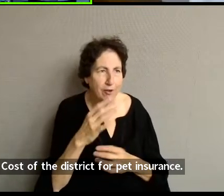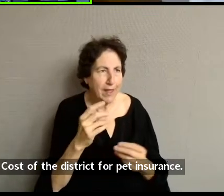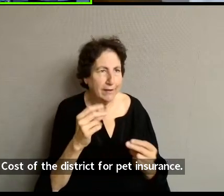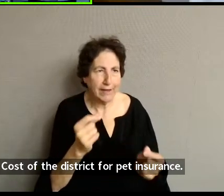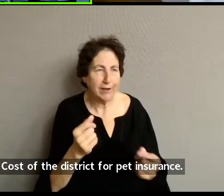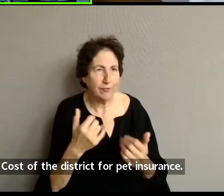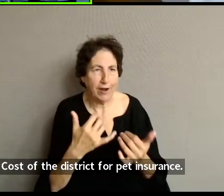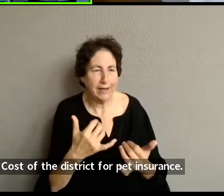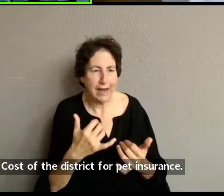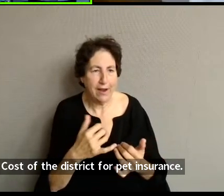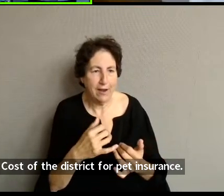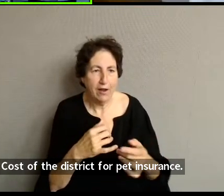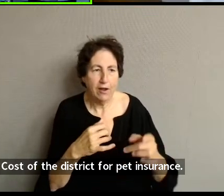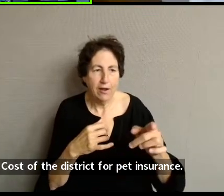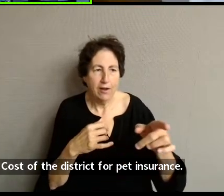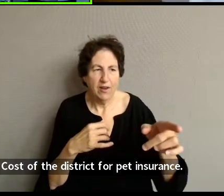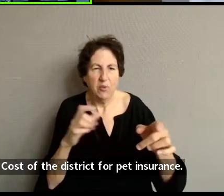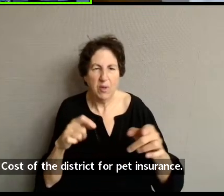head.